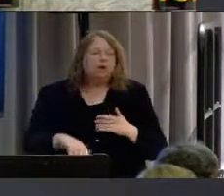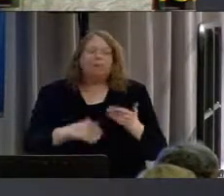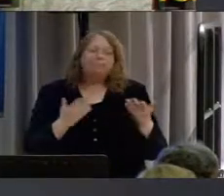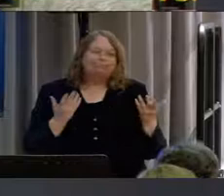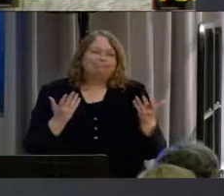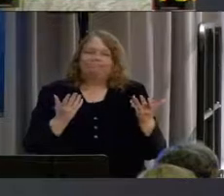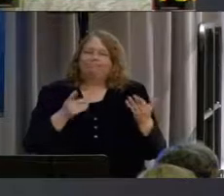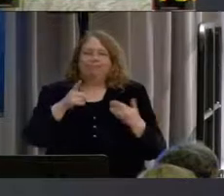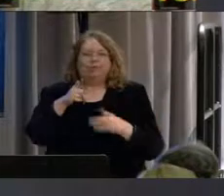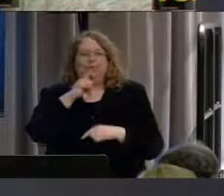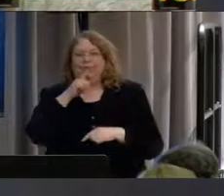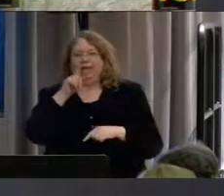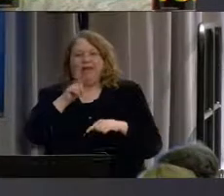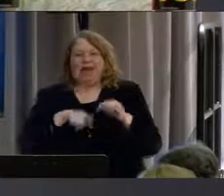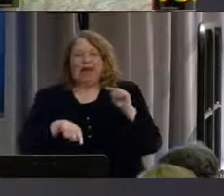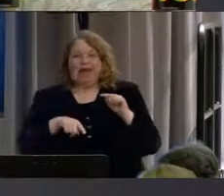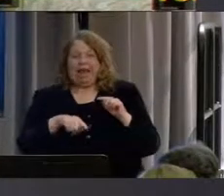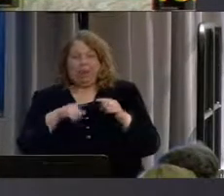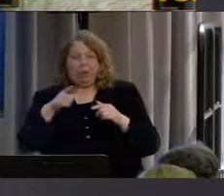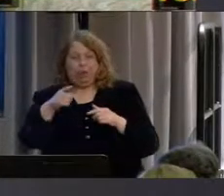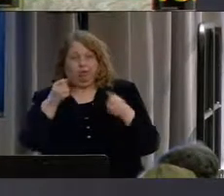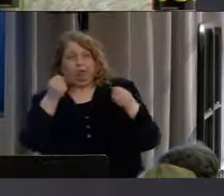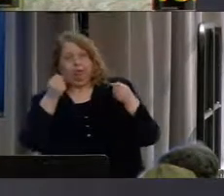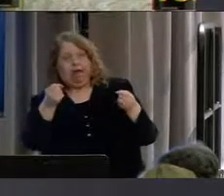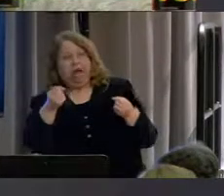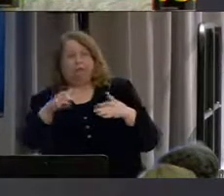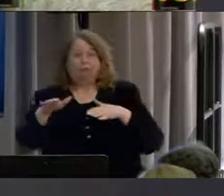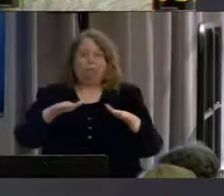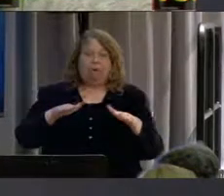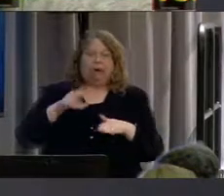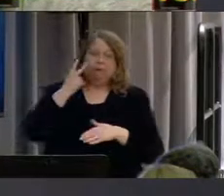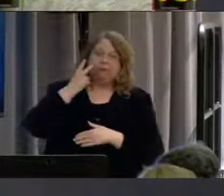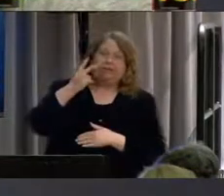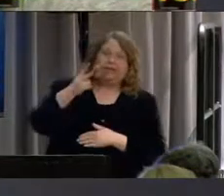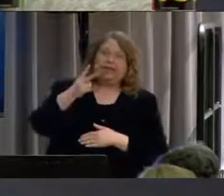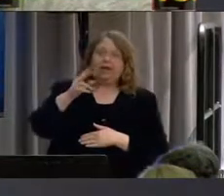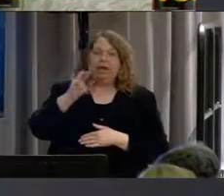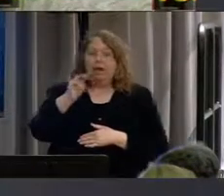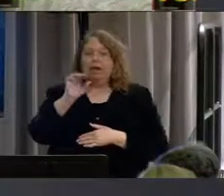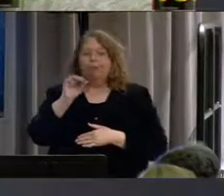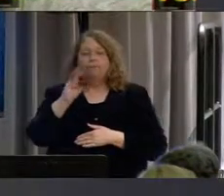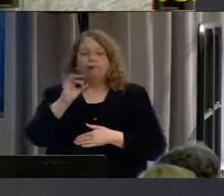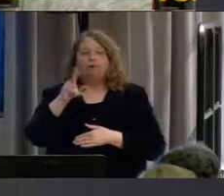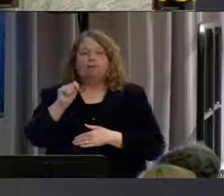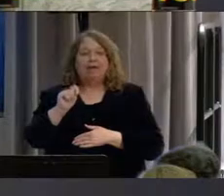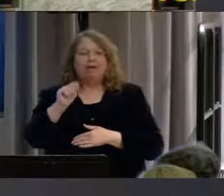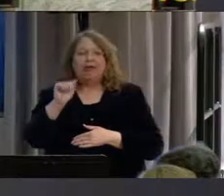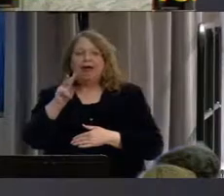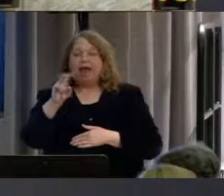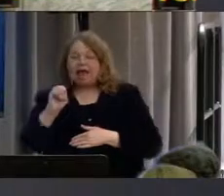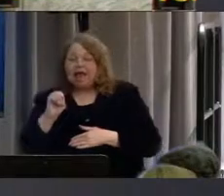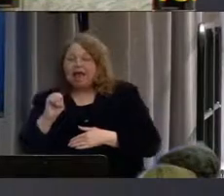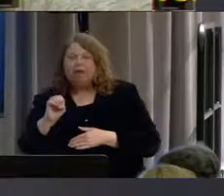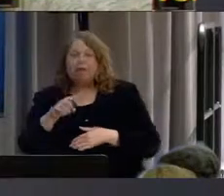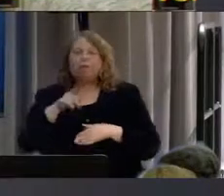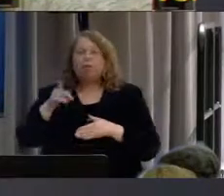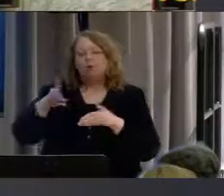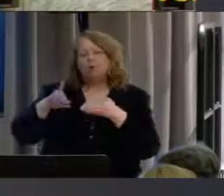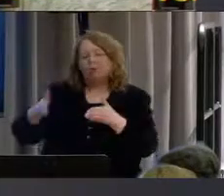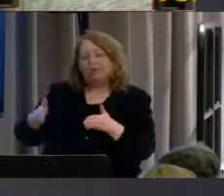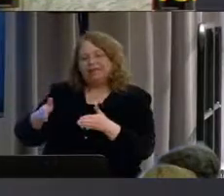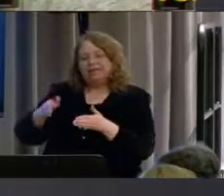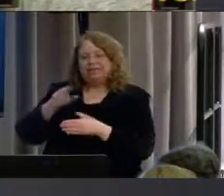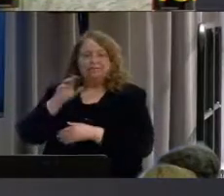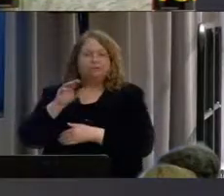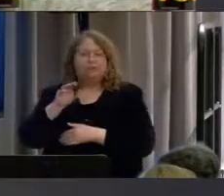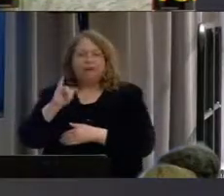can't travel down Monument Avenue or the streets of Jackson Ward without hearing and feeling those